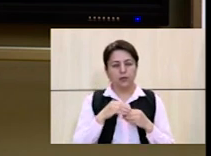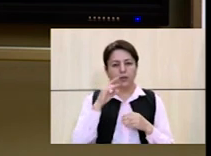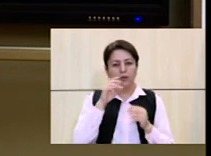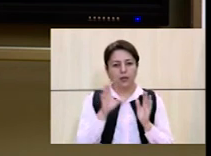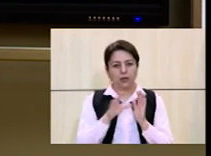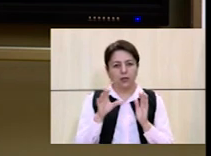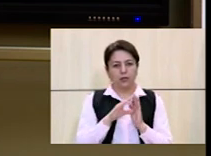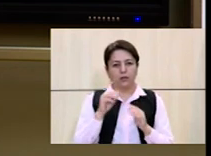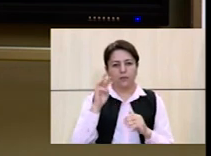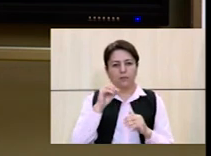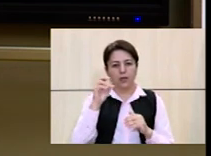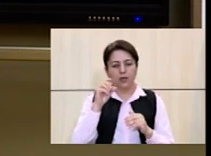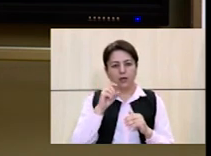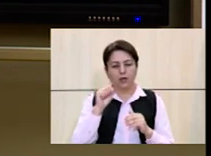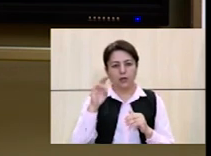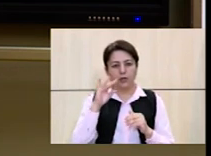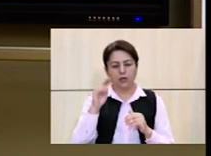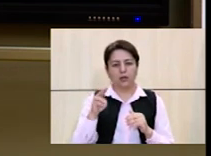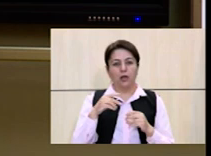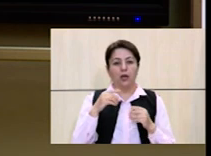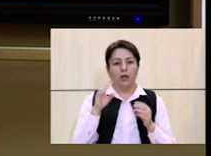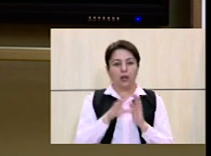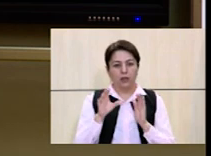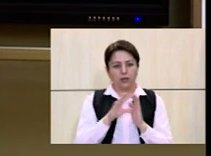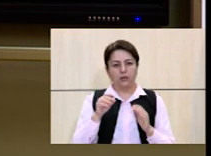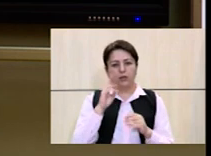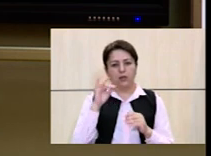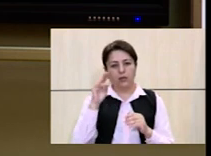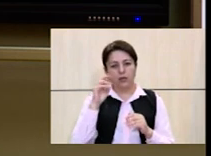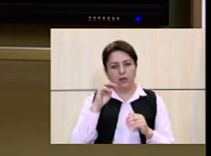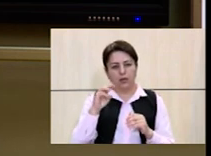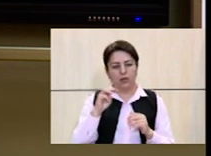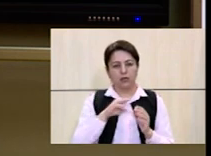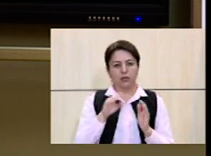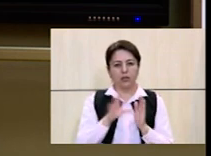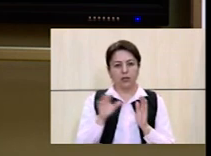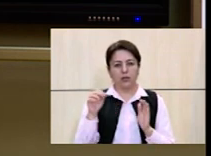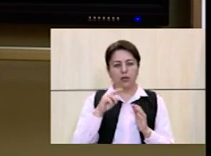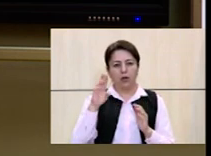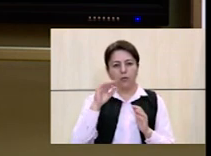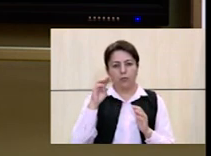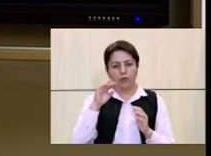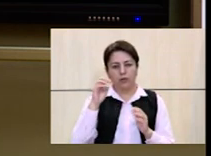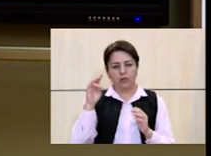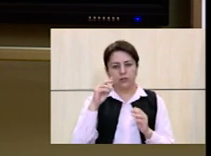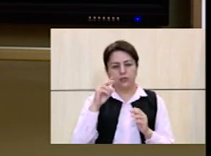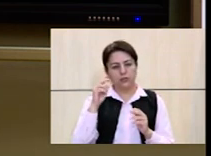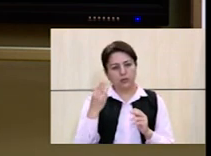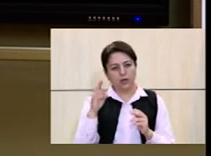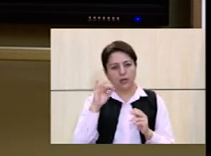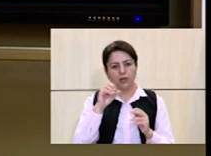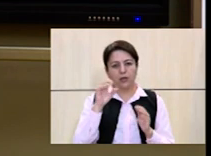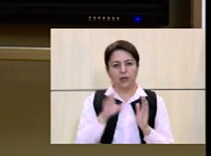energiya, mexanik energiya turlari, kinetik energiya, potensial energiya hamda energiyaning saqlanish qonuniga